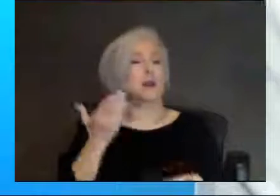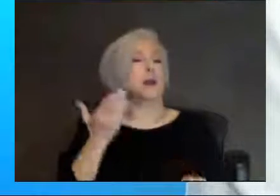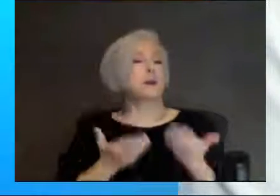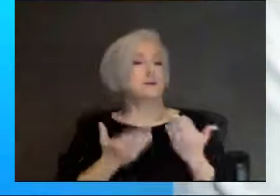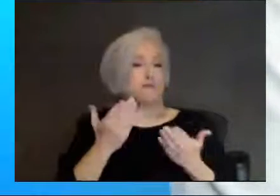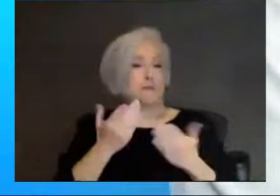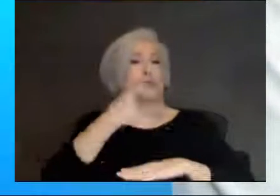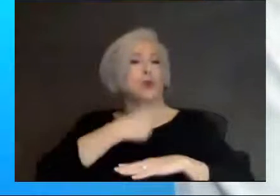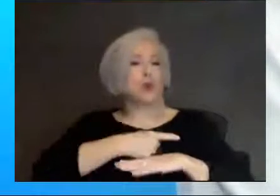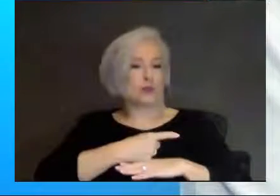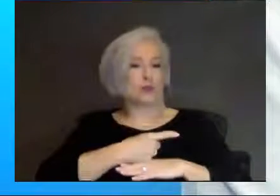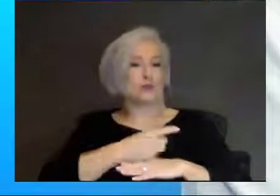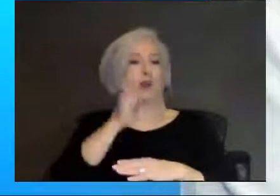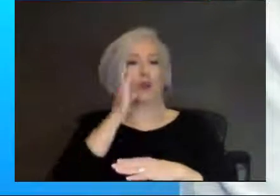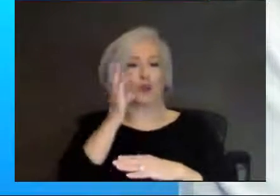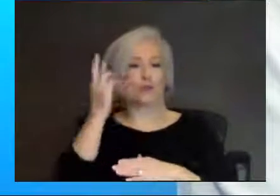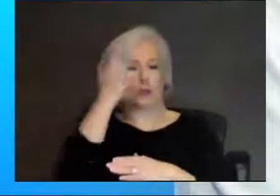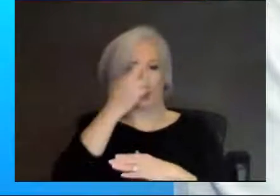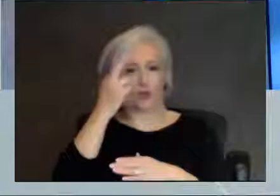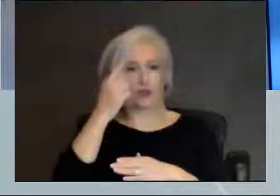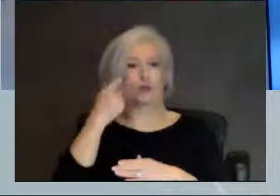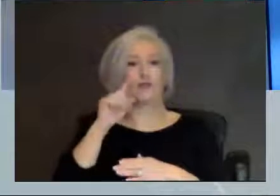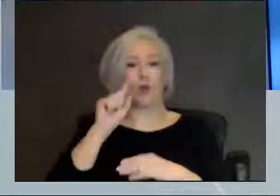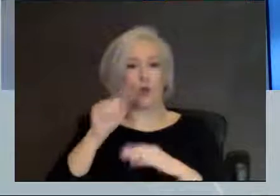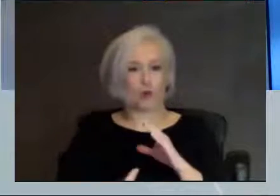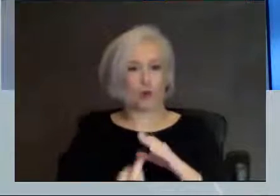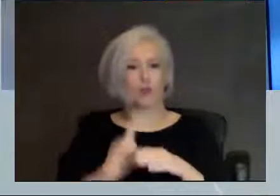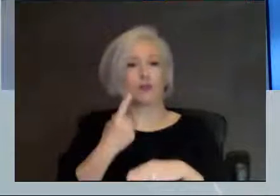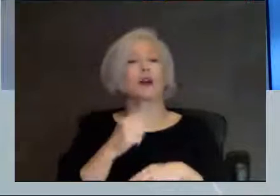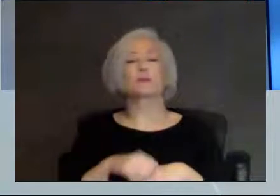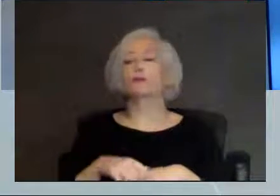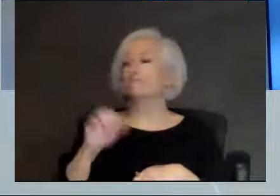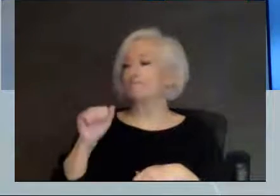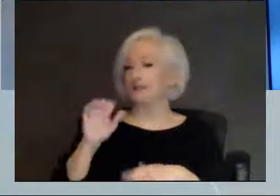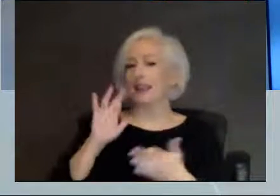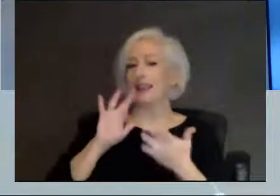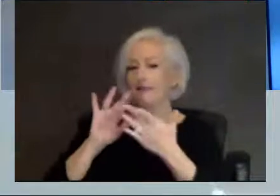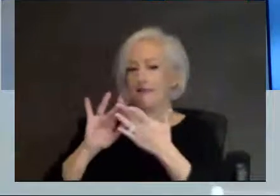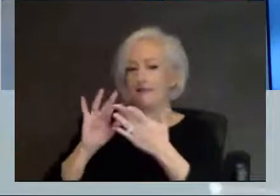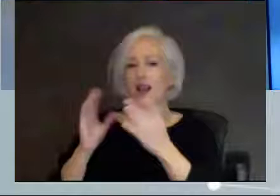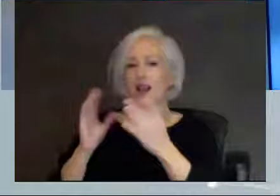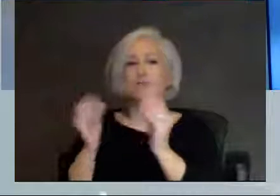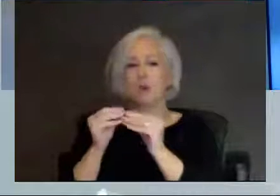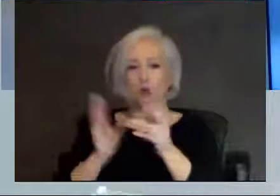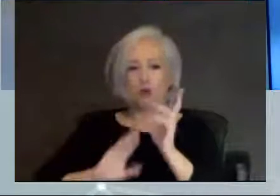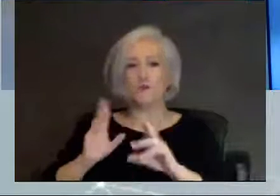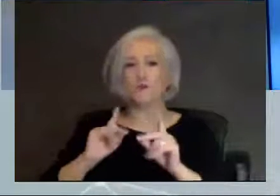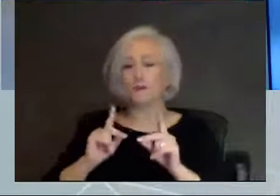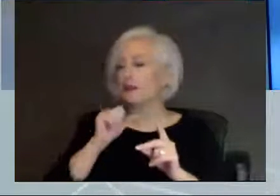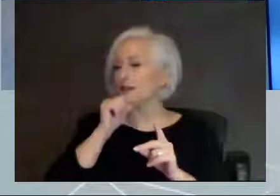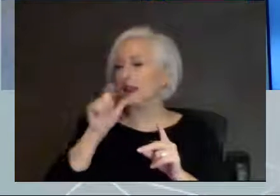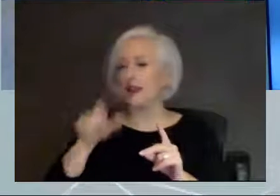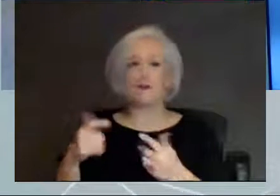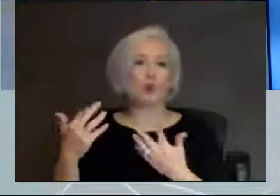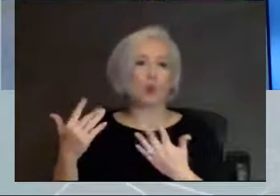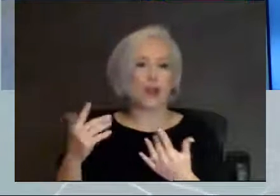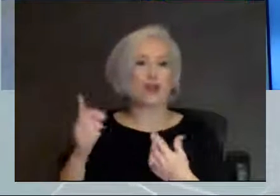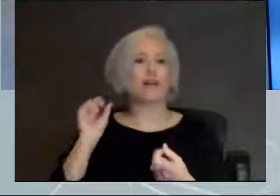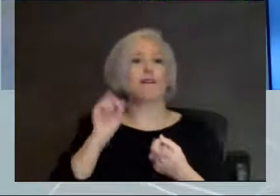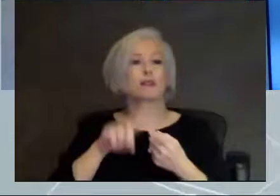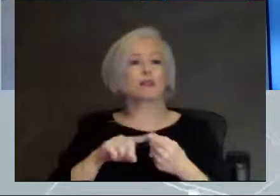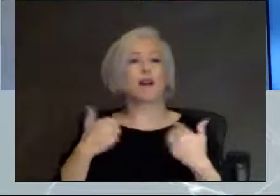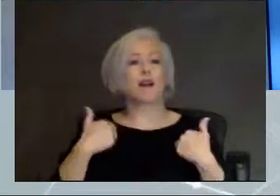indication for a colonoscopy. Could reach a lot more people if that Right. was Yeah. the case, so they wouldn't have to wait until they have those physical